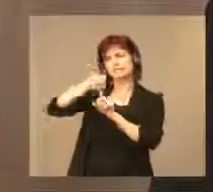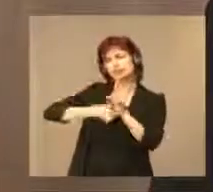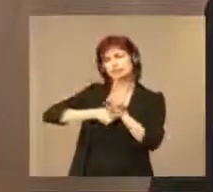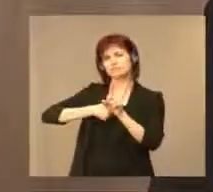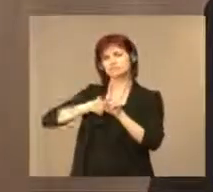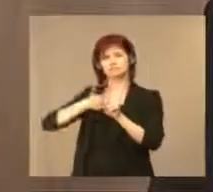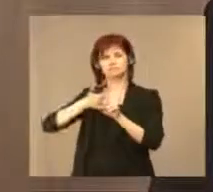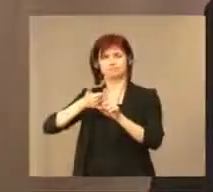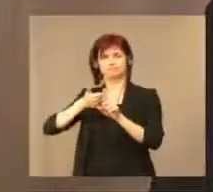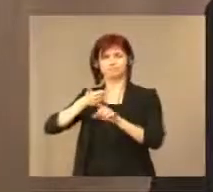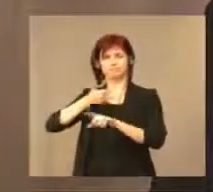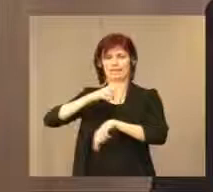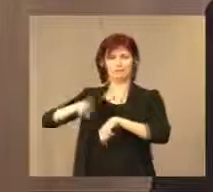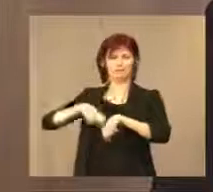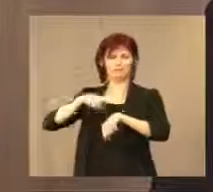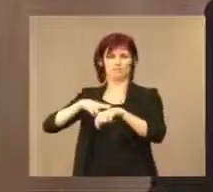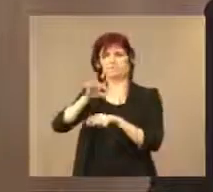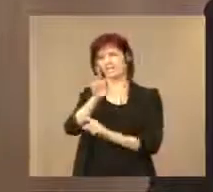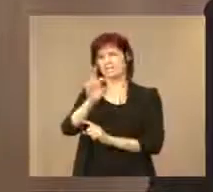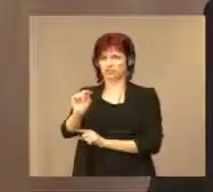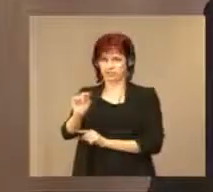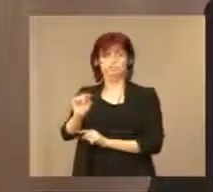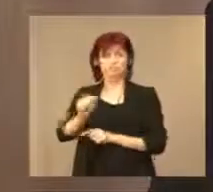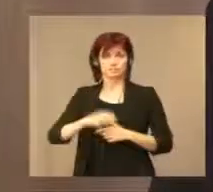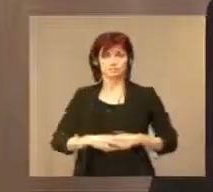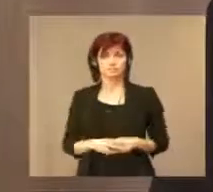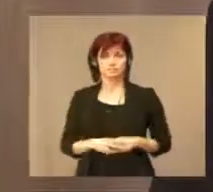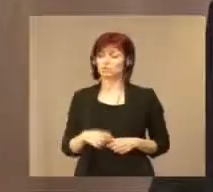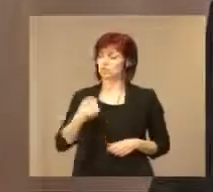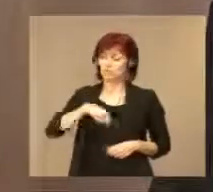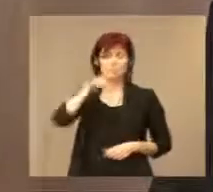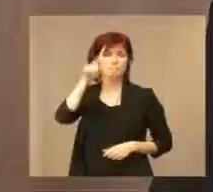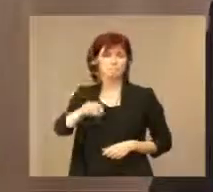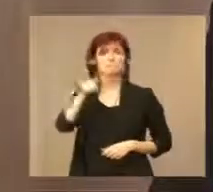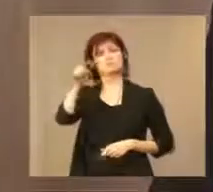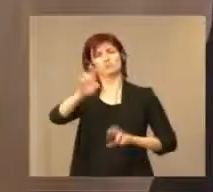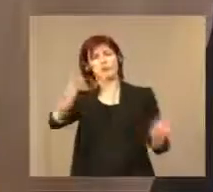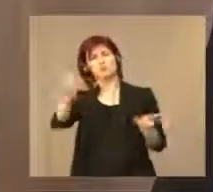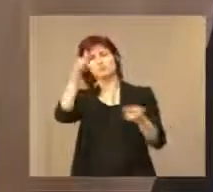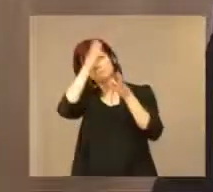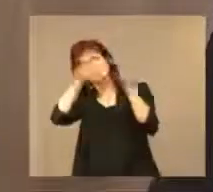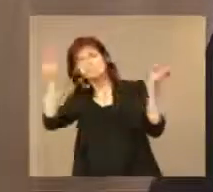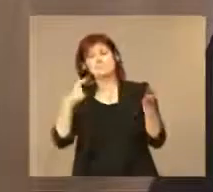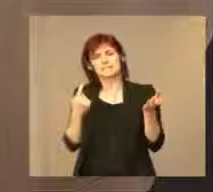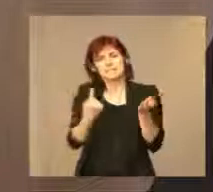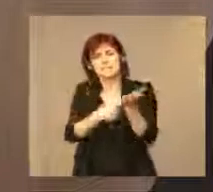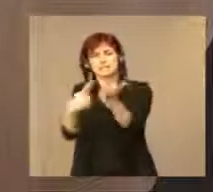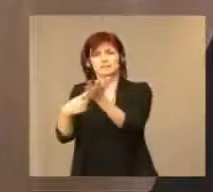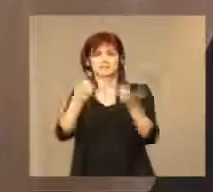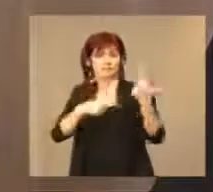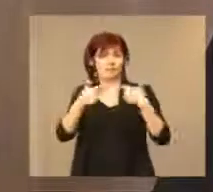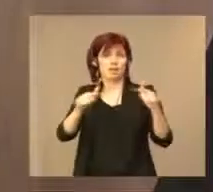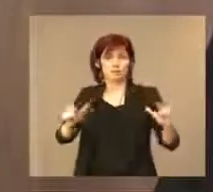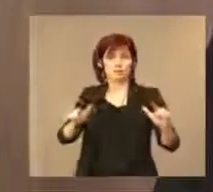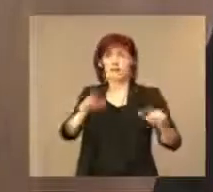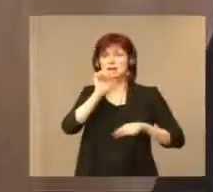that we have to have the conversation around sign language, our own Indigenous sign languages as